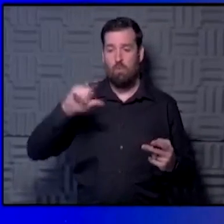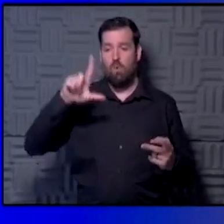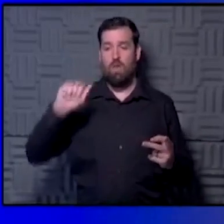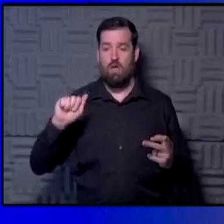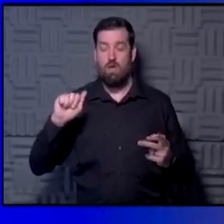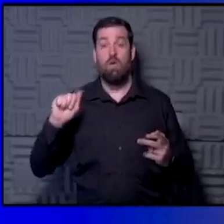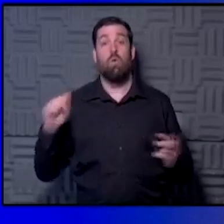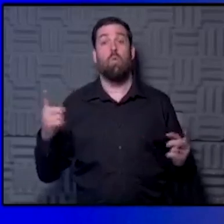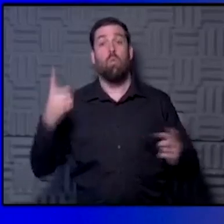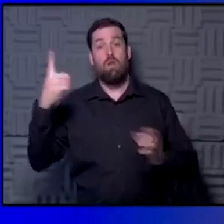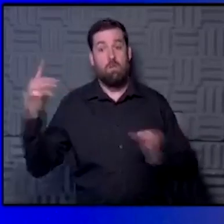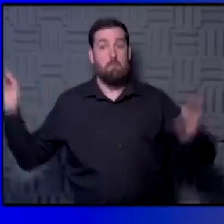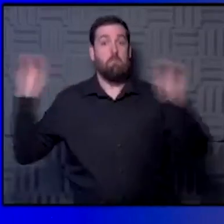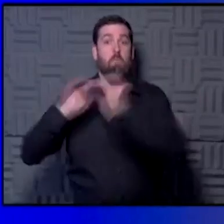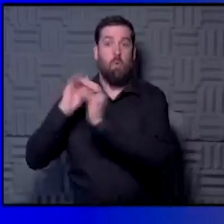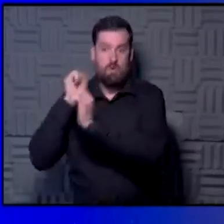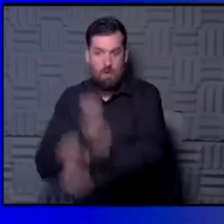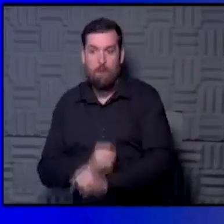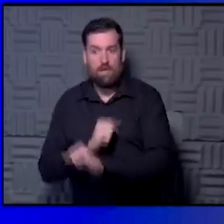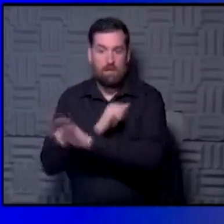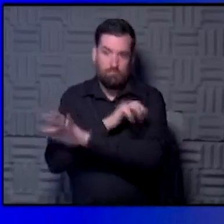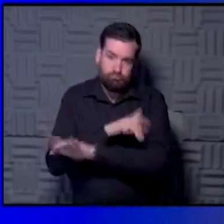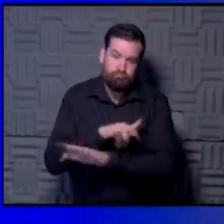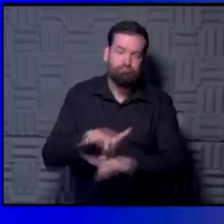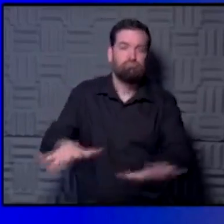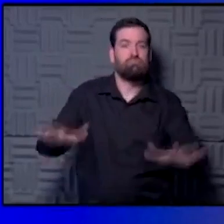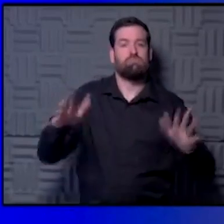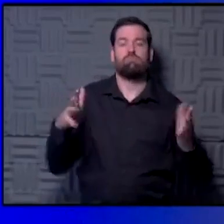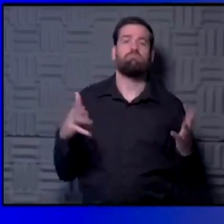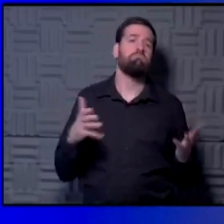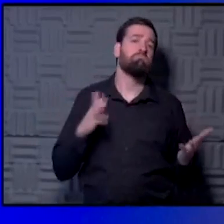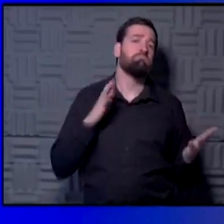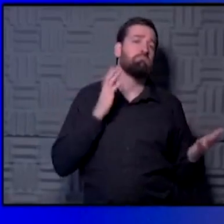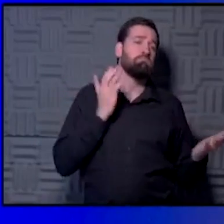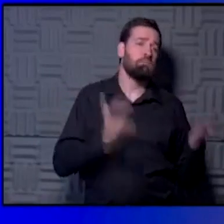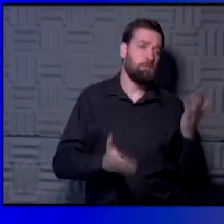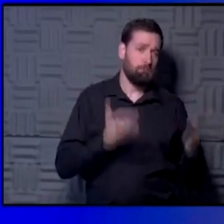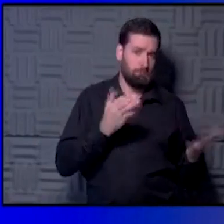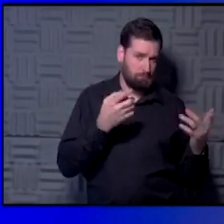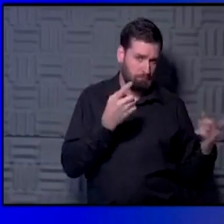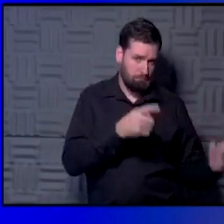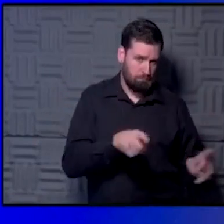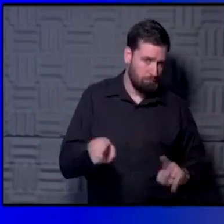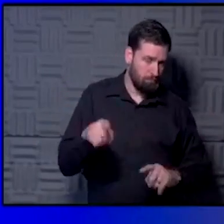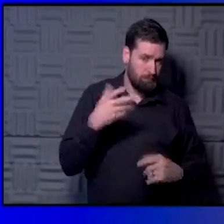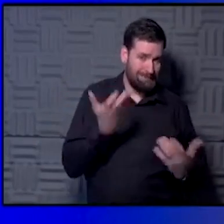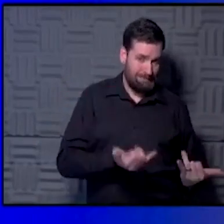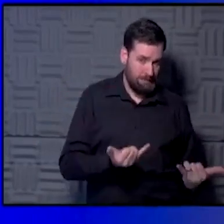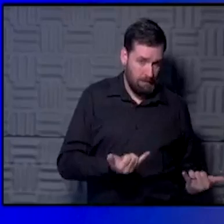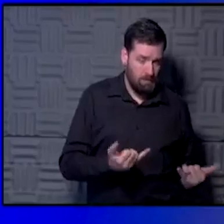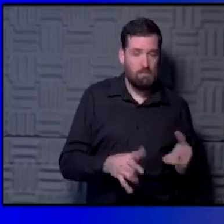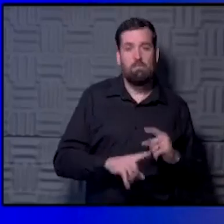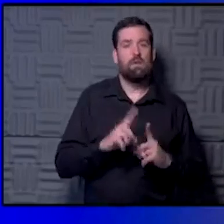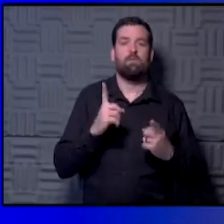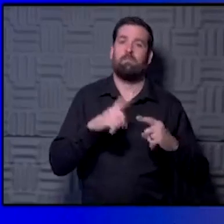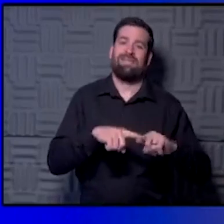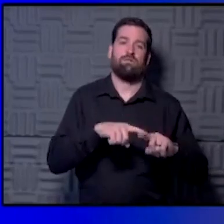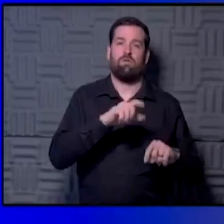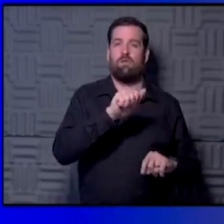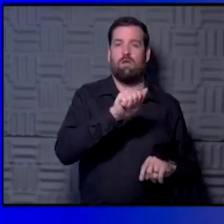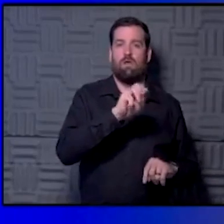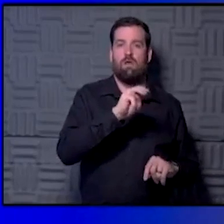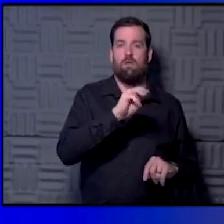more dominant form that seemed to occur. There maybe seems to have that dominant form now, but that really is based on an amino